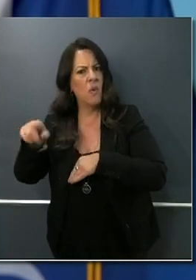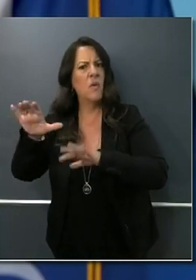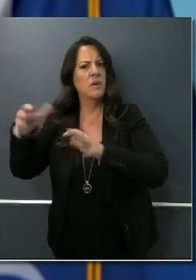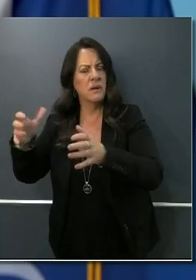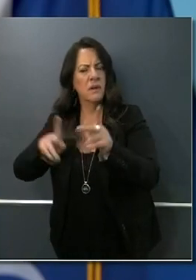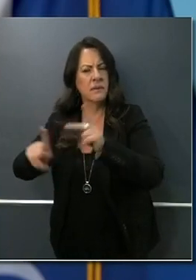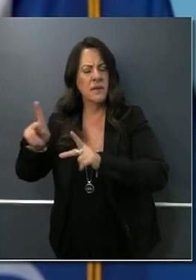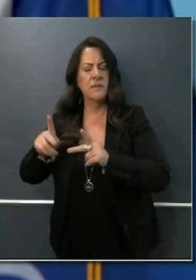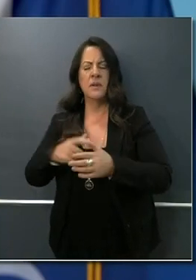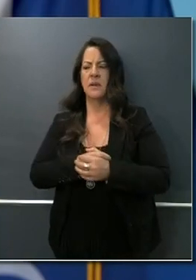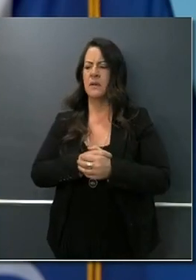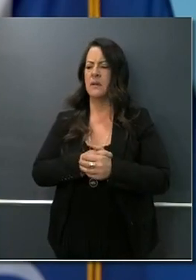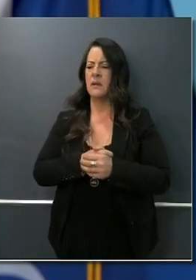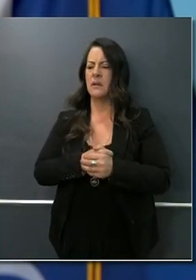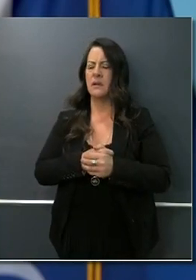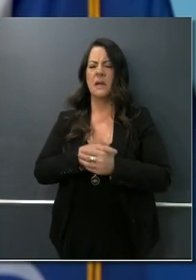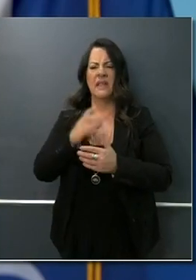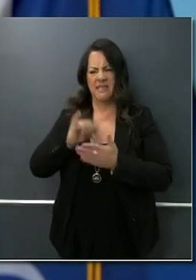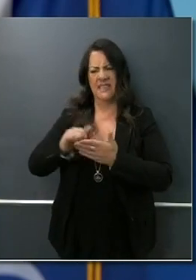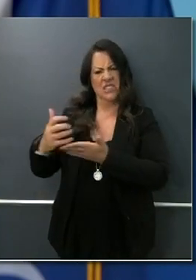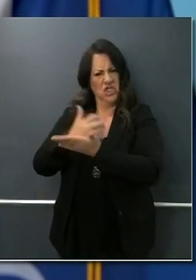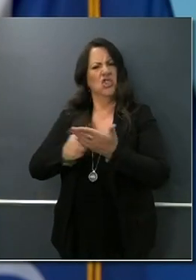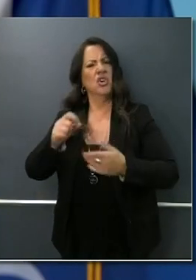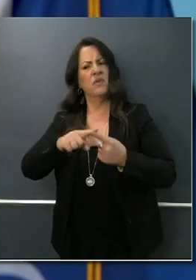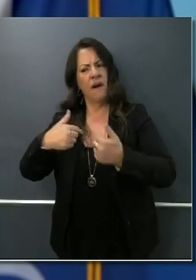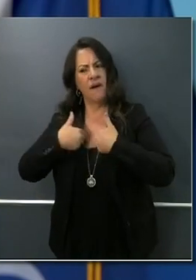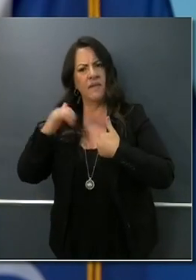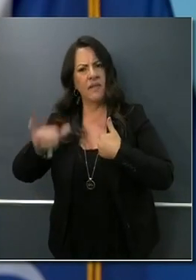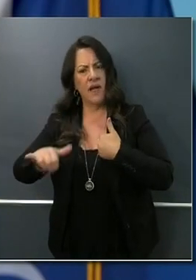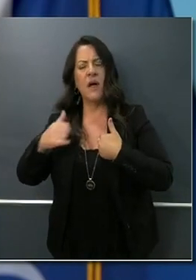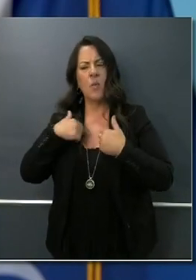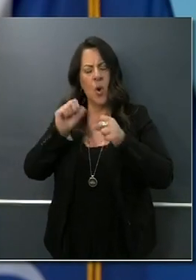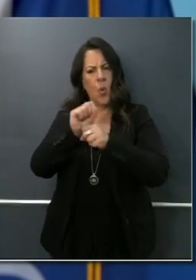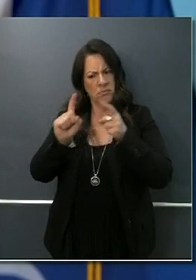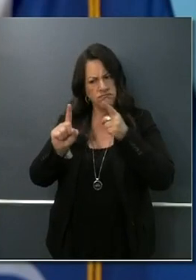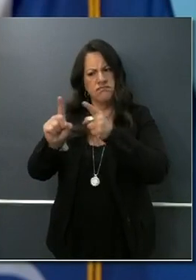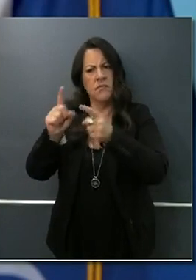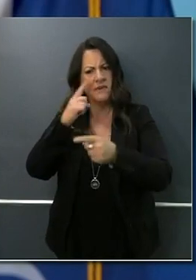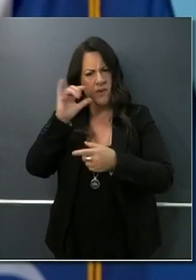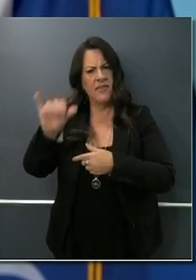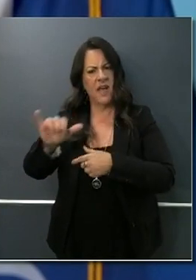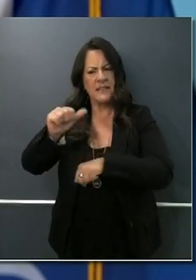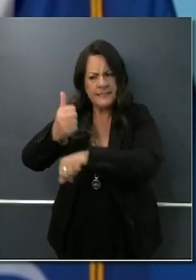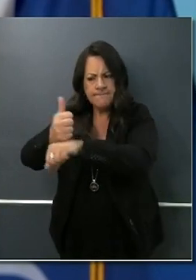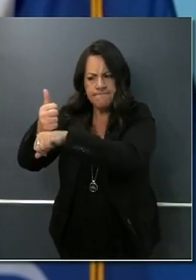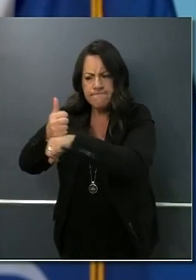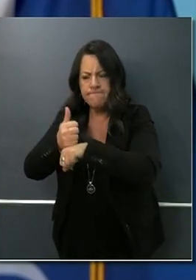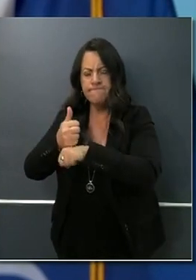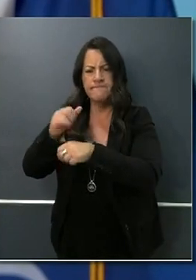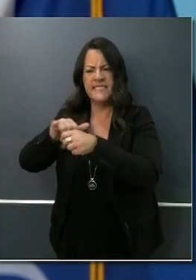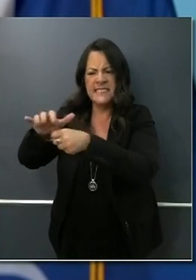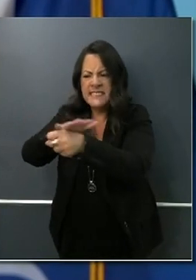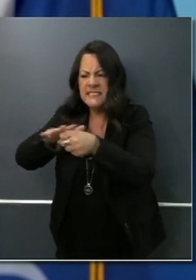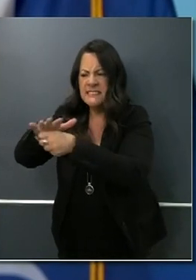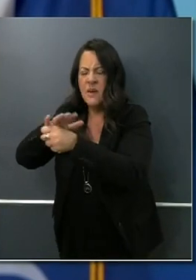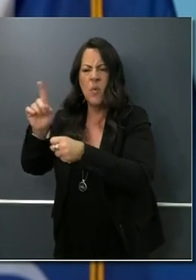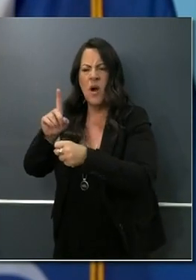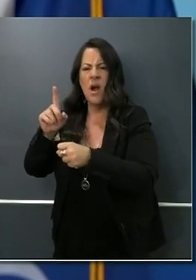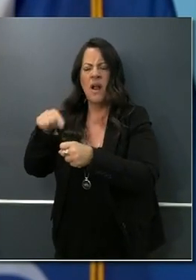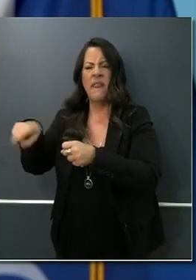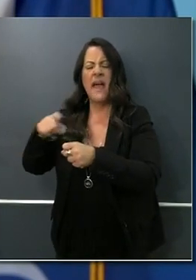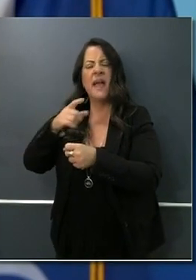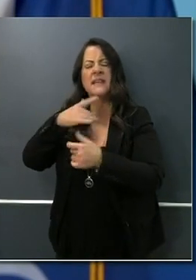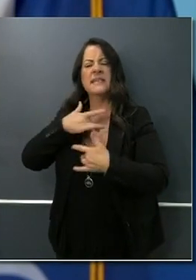a quantity that they deserve. We're building towards that, and we're making new strides every day. Early on